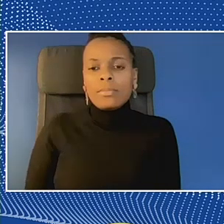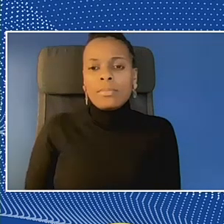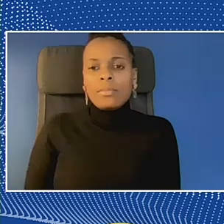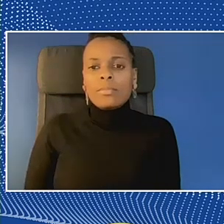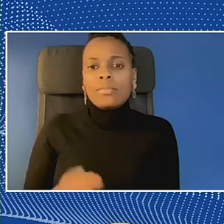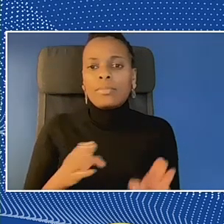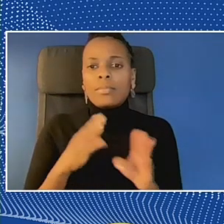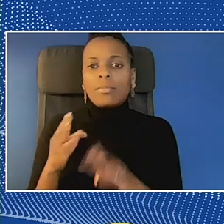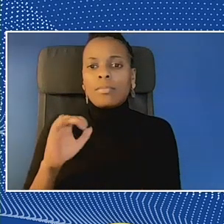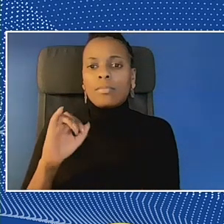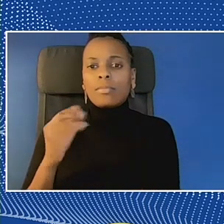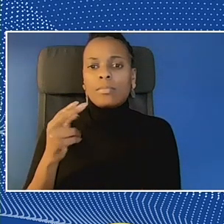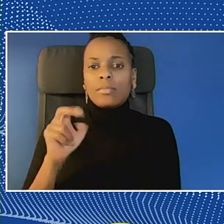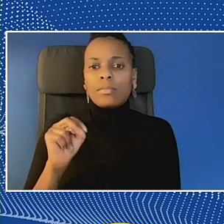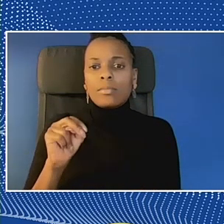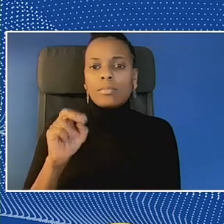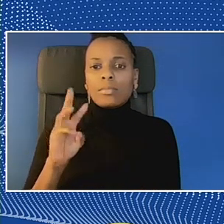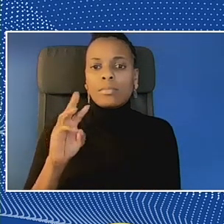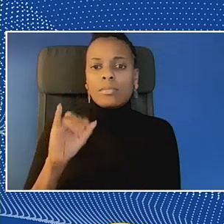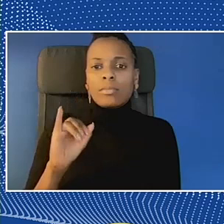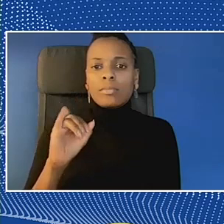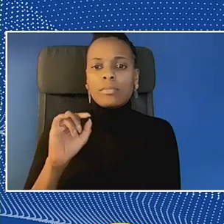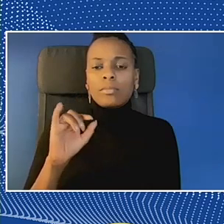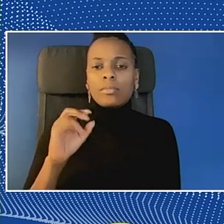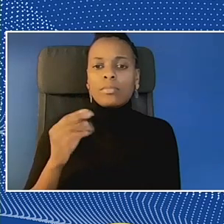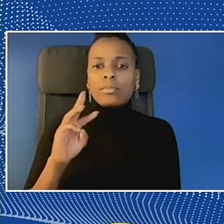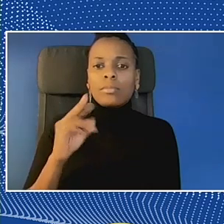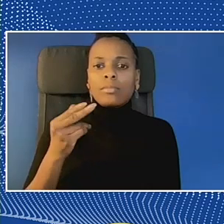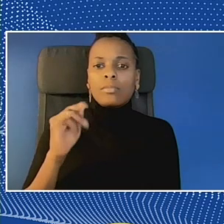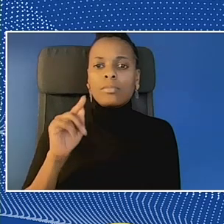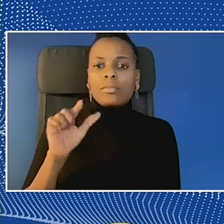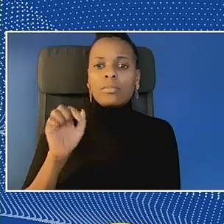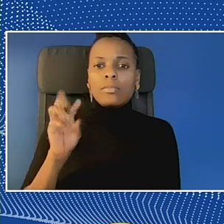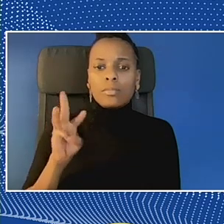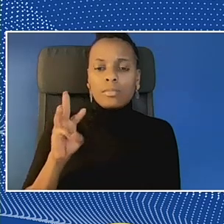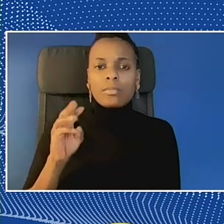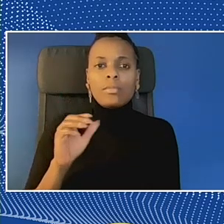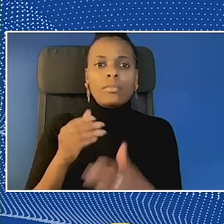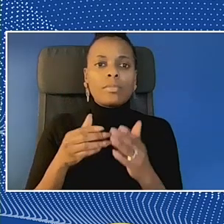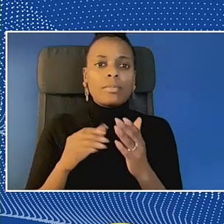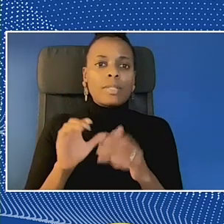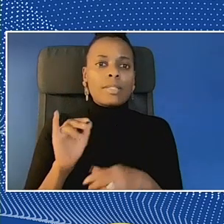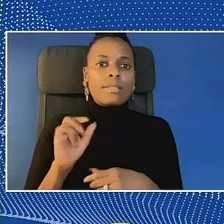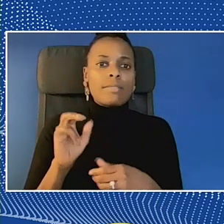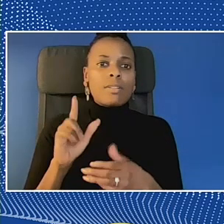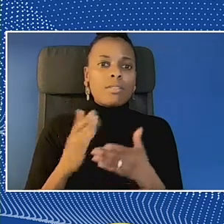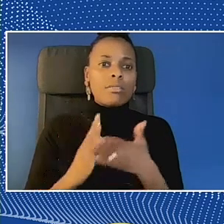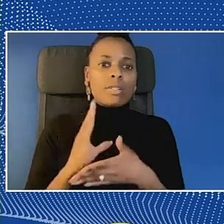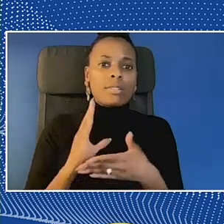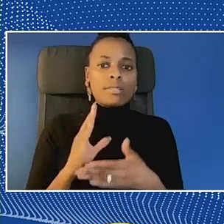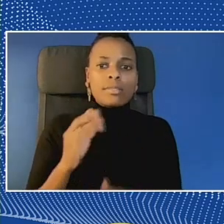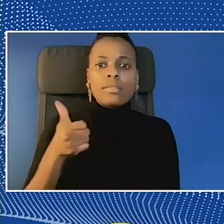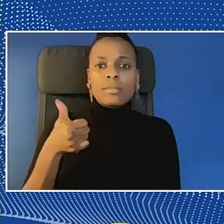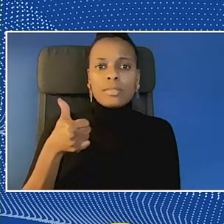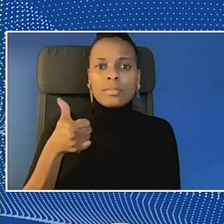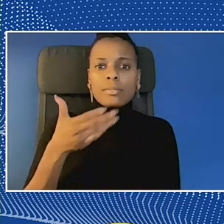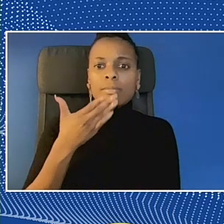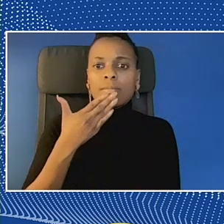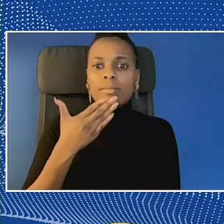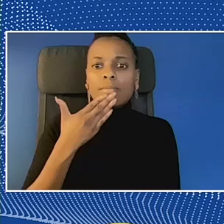Next, I have John Whitelaw, Civil Rights. Thumbs up, thank you.